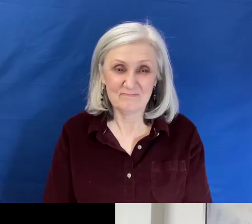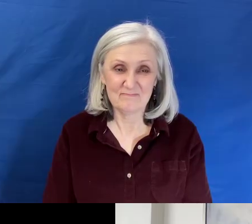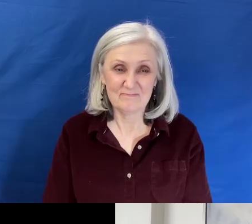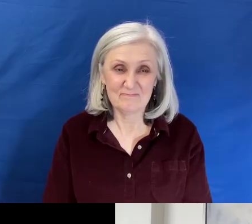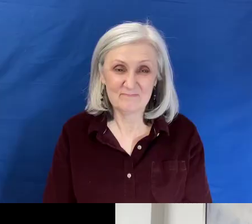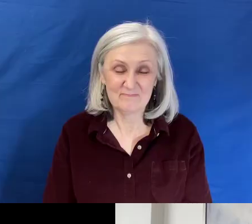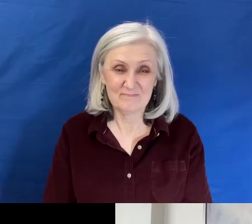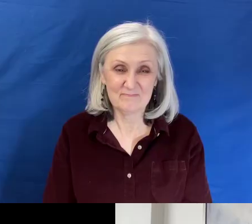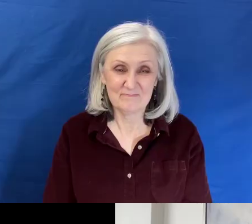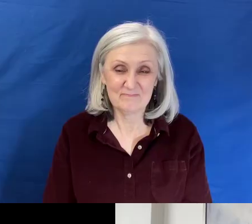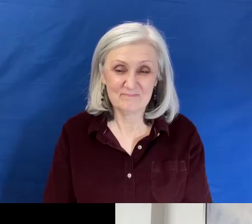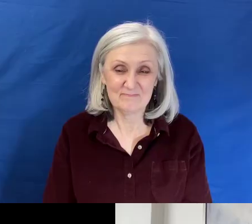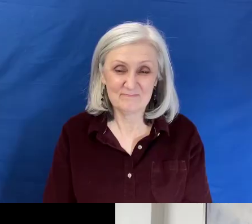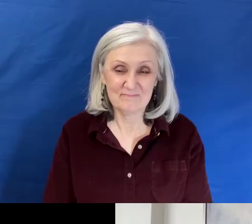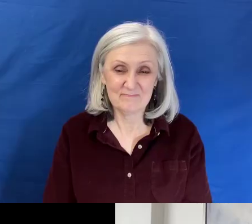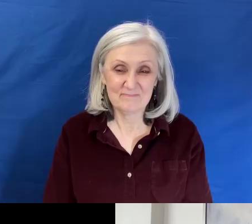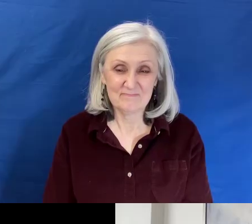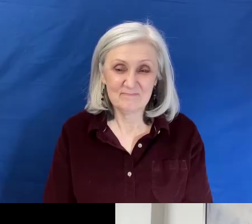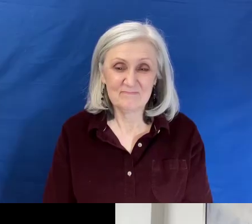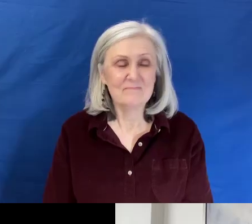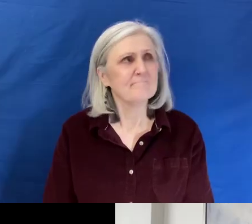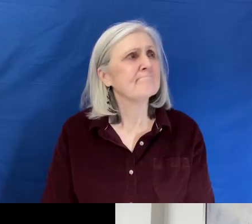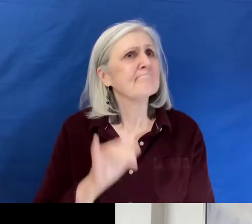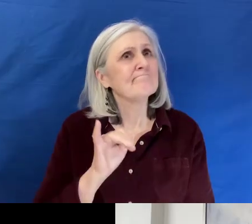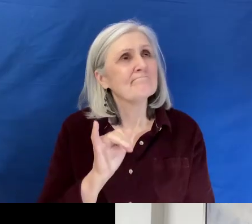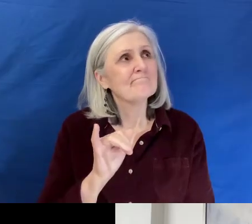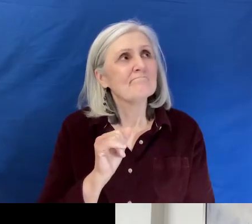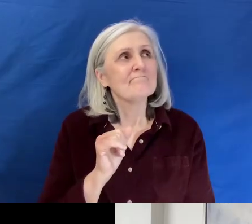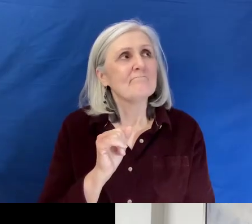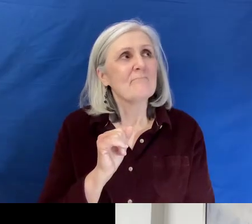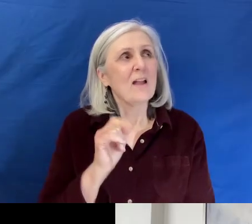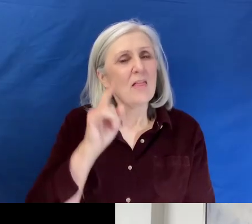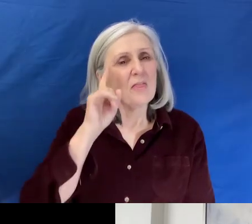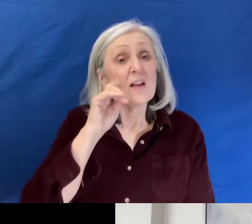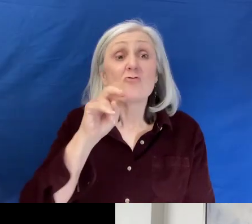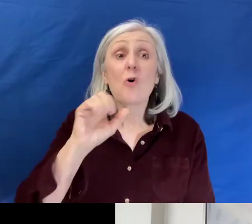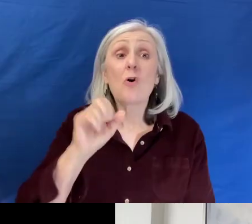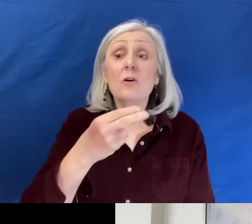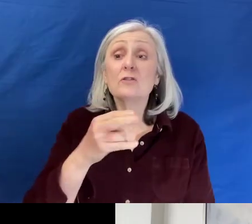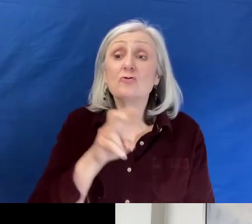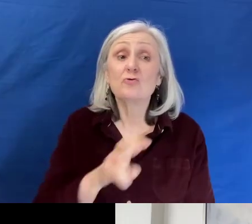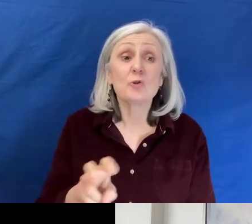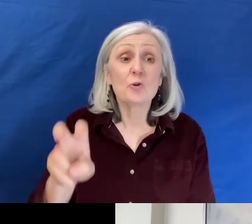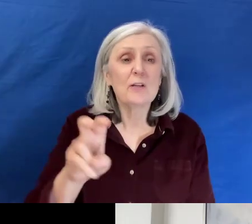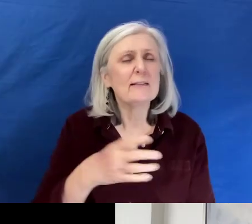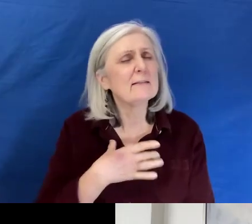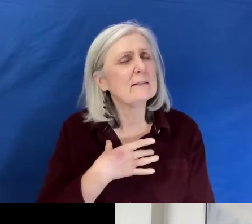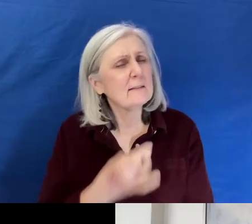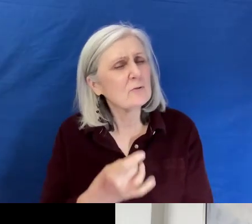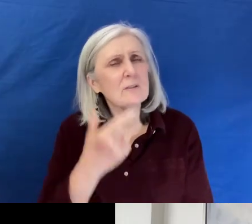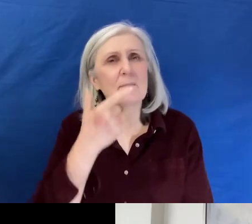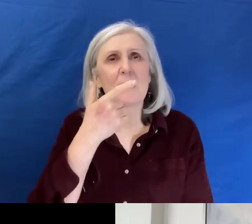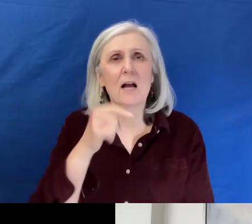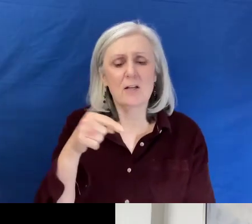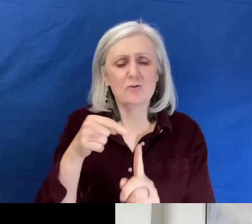on one hope card? Yeah, I think Nora's journey's been really interesting because she initially